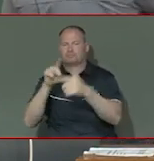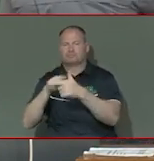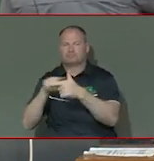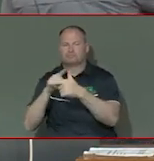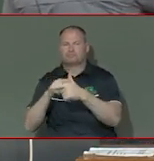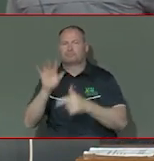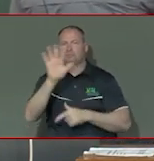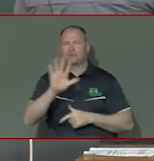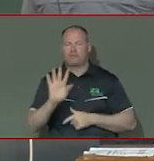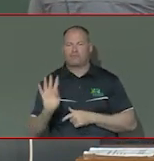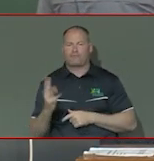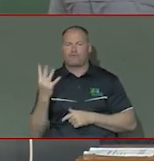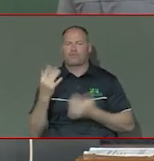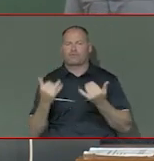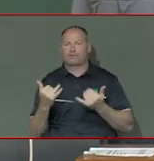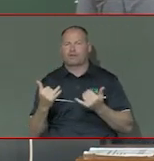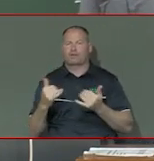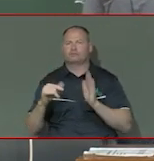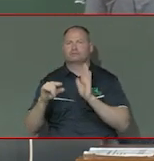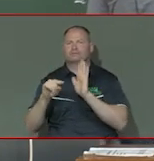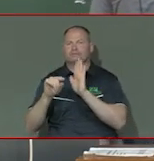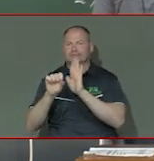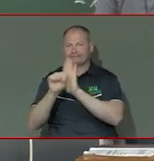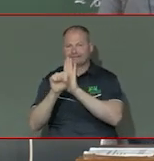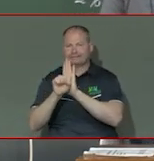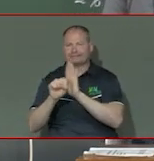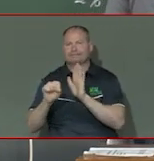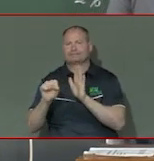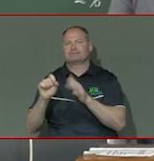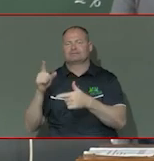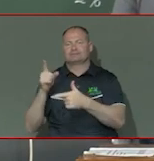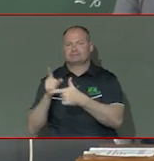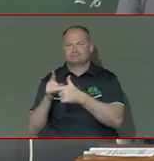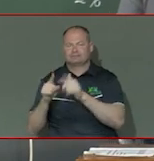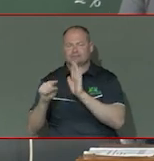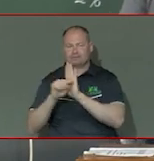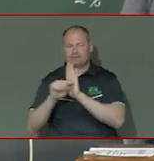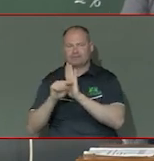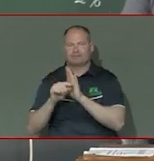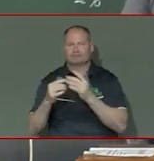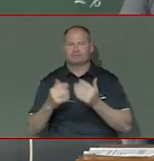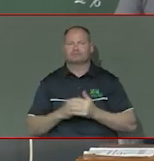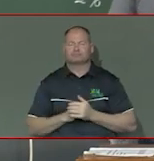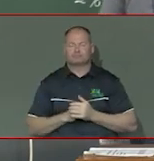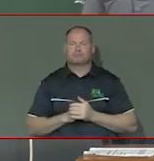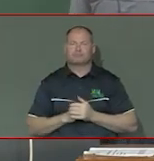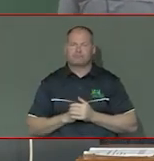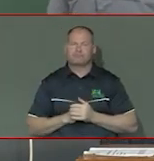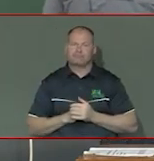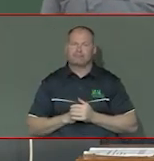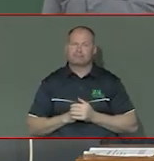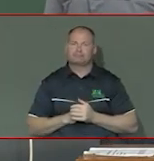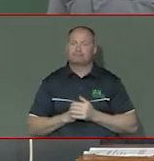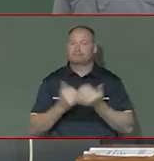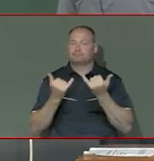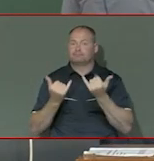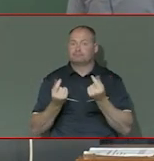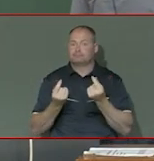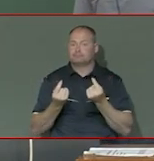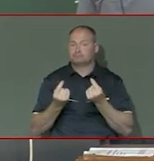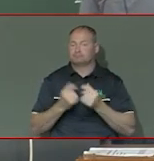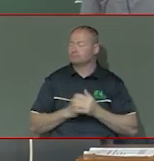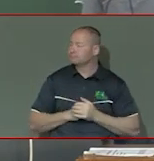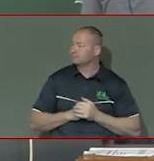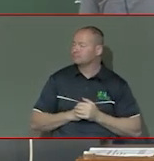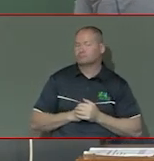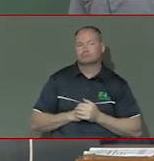fourth quadrant, sine is negative, negative, the sine of the angle, correct? So here we can say,